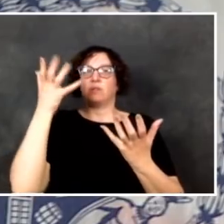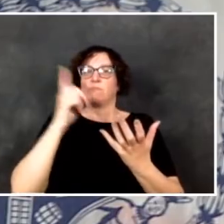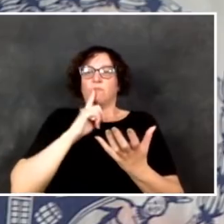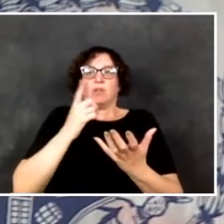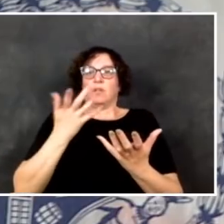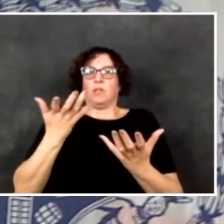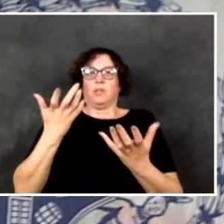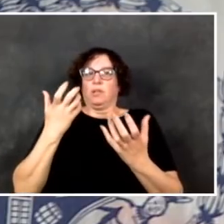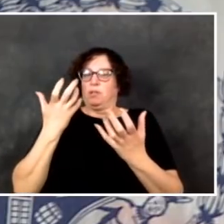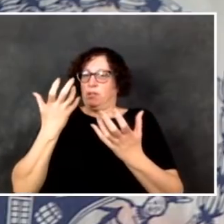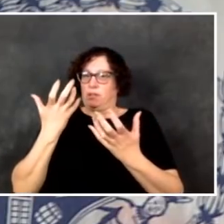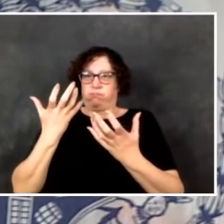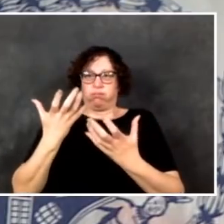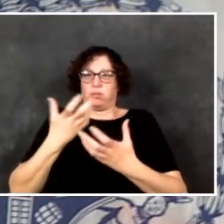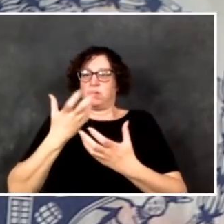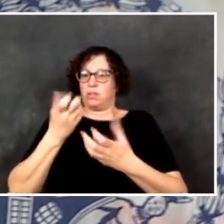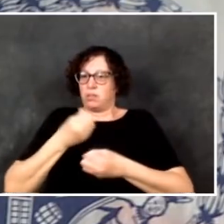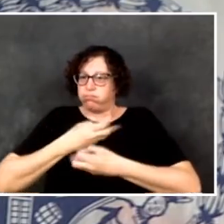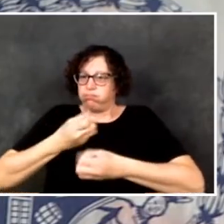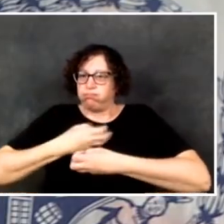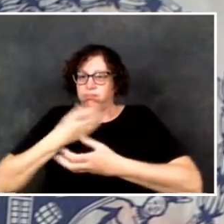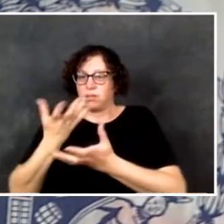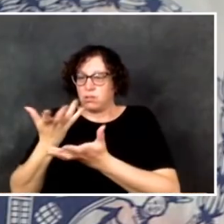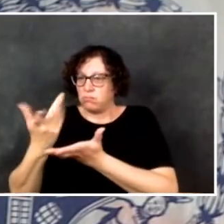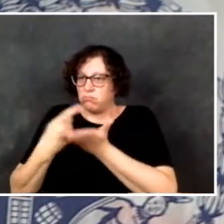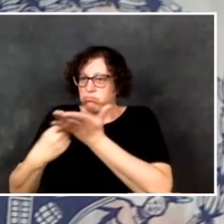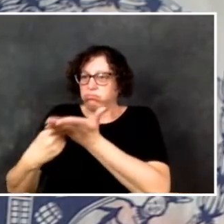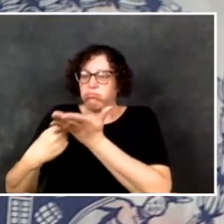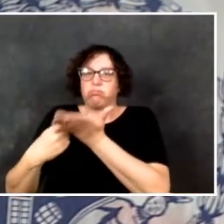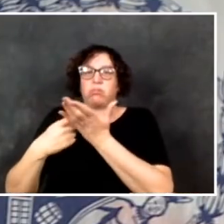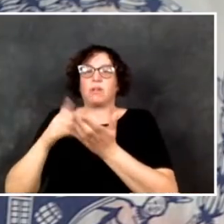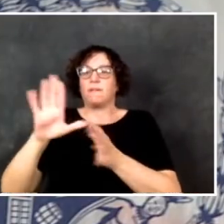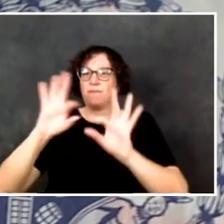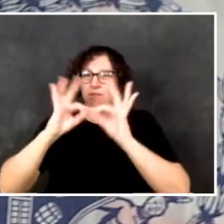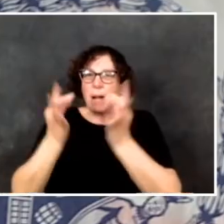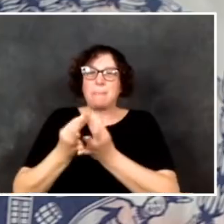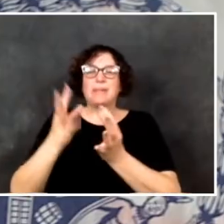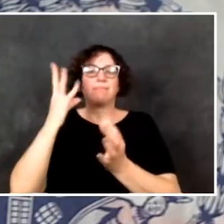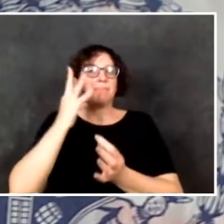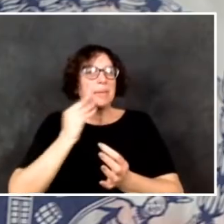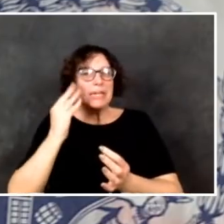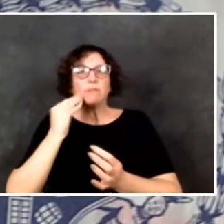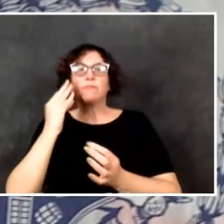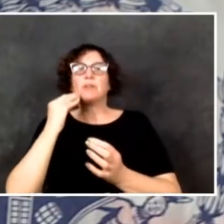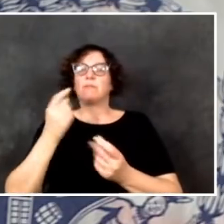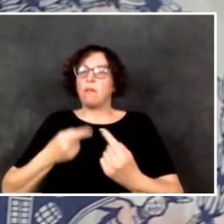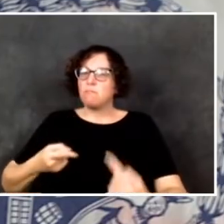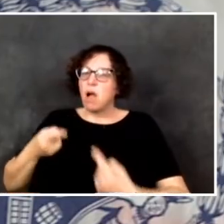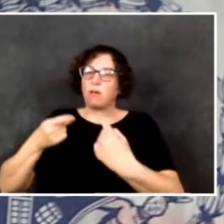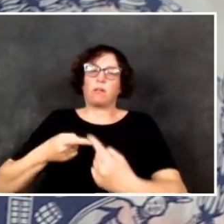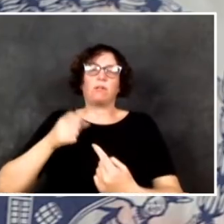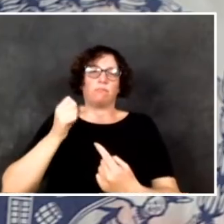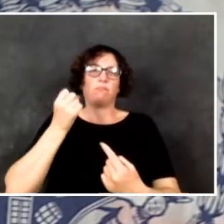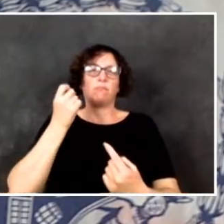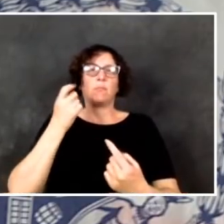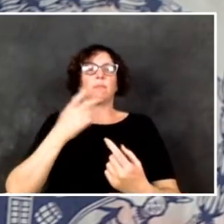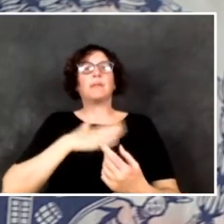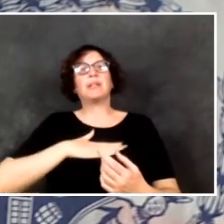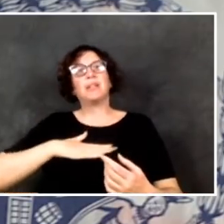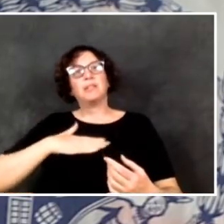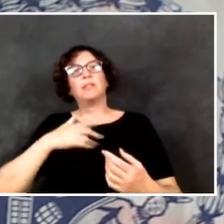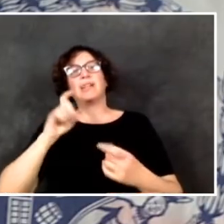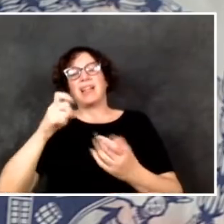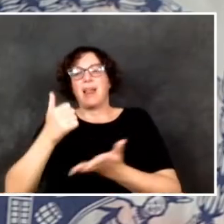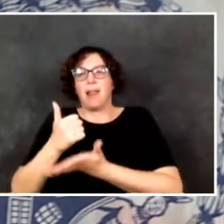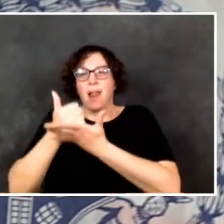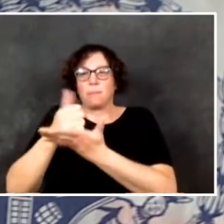are going through a lot, their families are going through a lot, and whatever we can do to help them, to help their students navigate, they